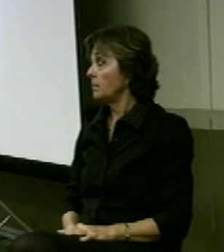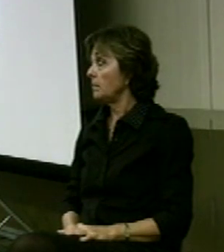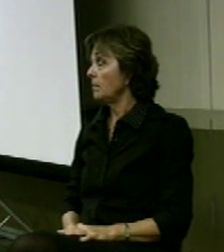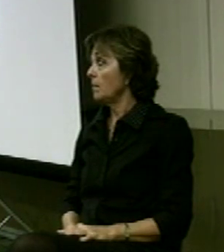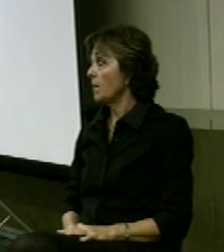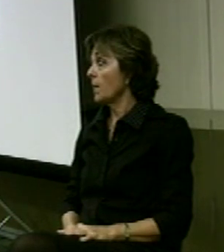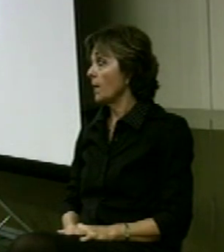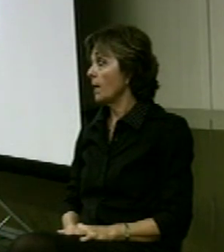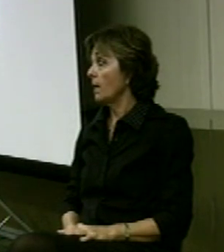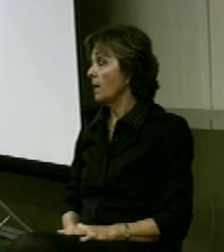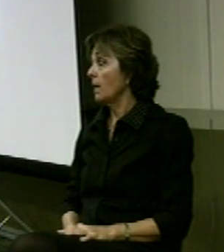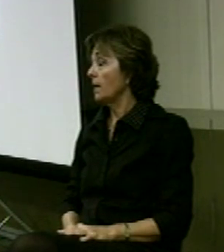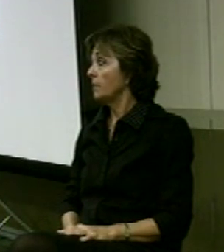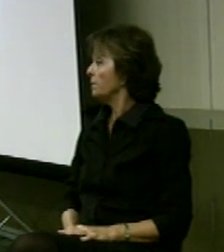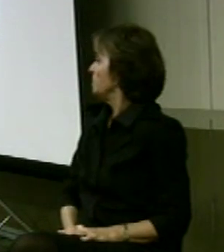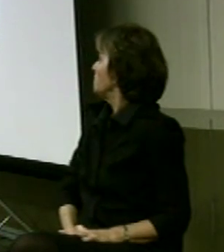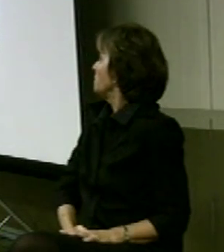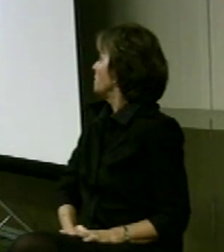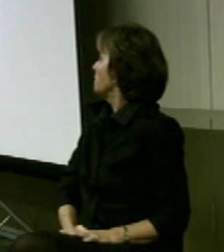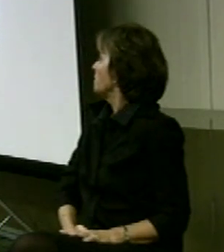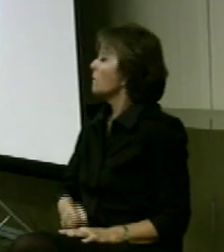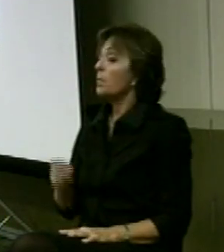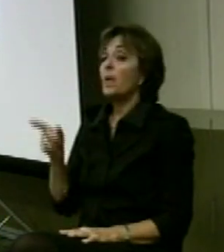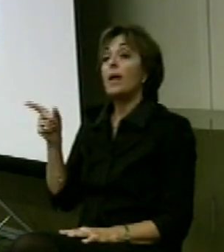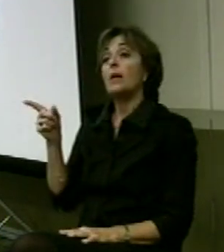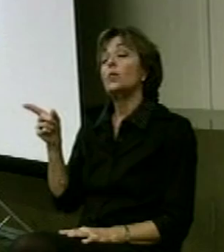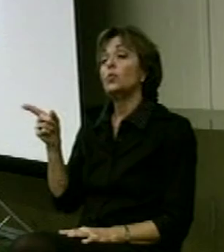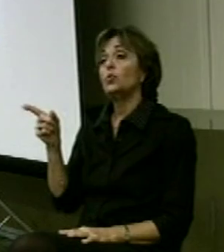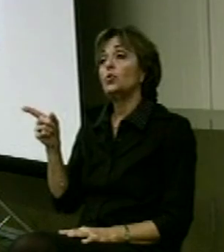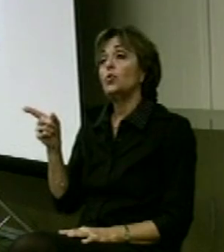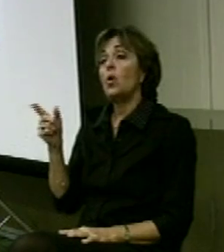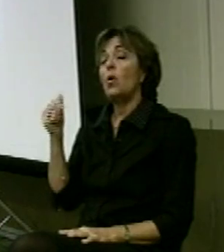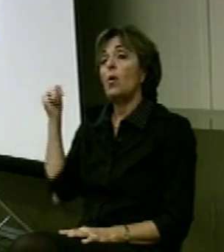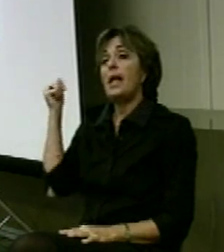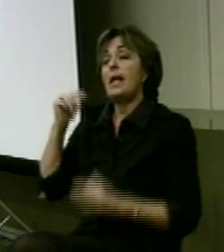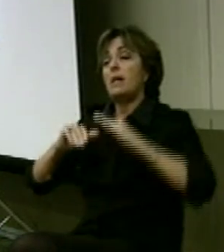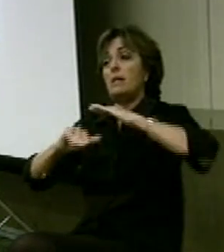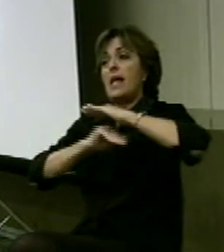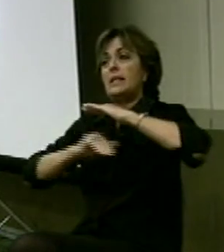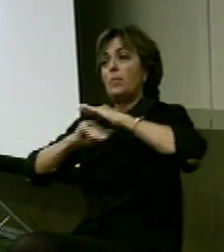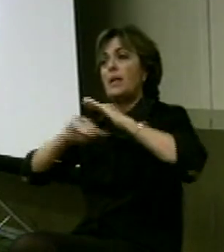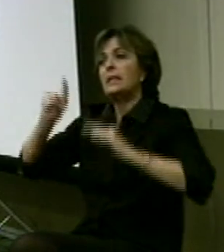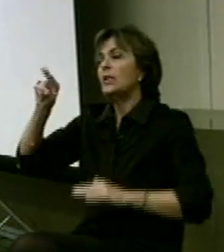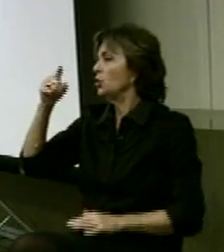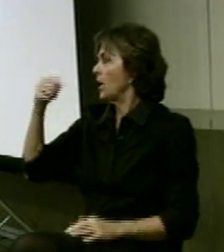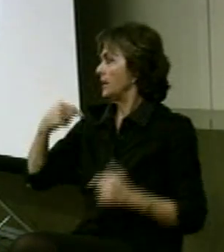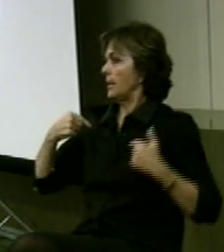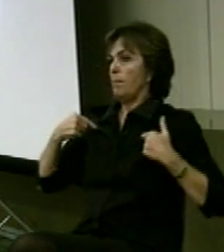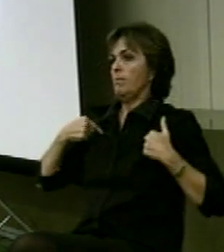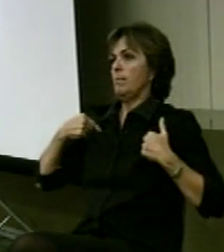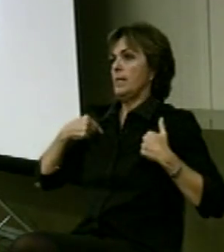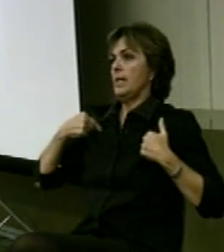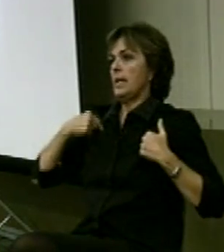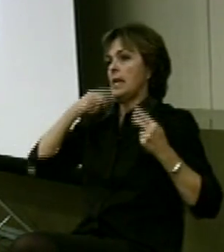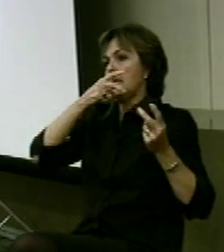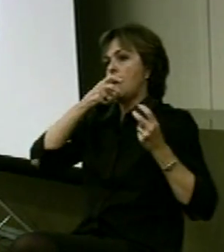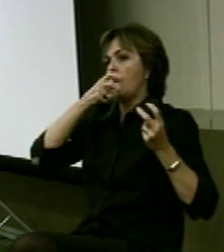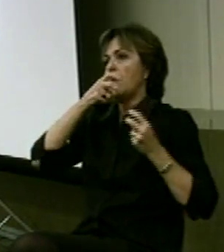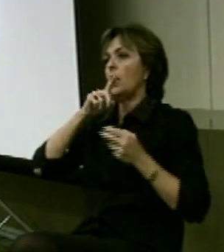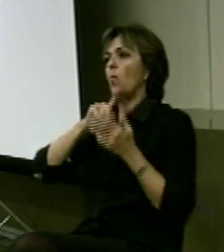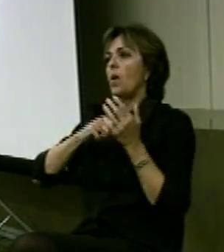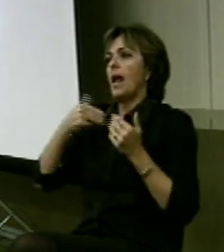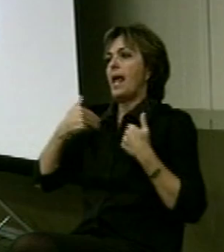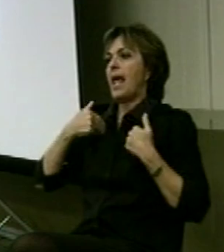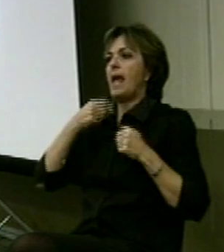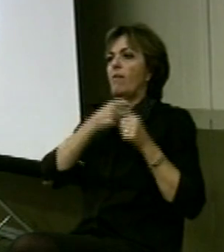Go ahead. okay. So I mean, this is basically just me copying